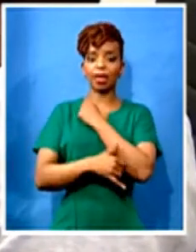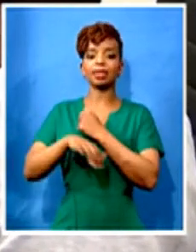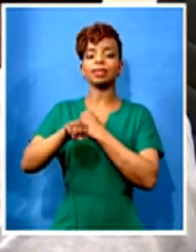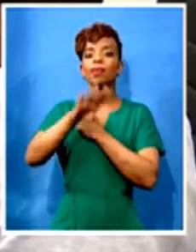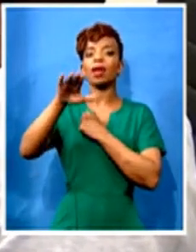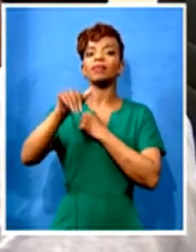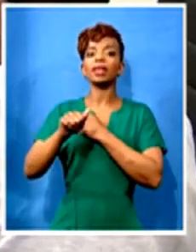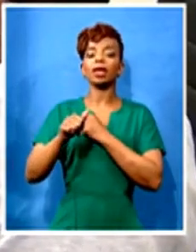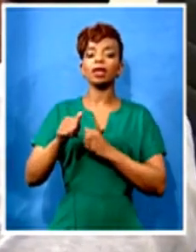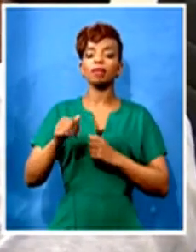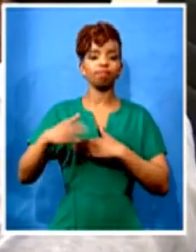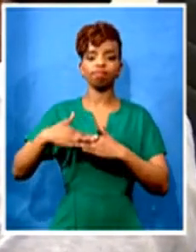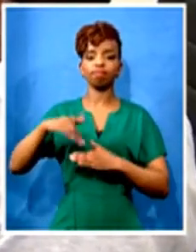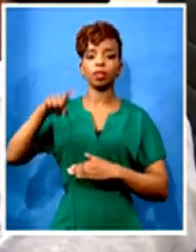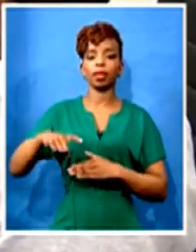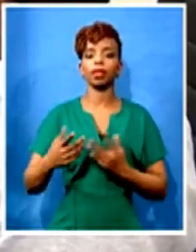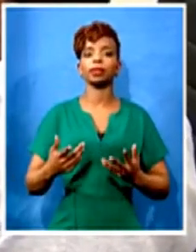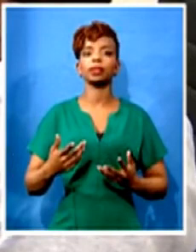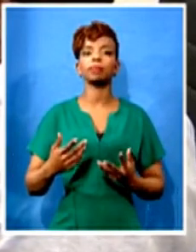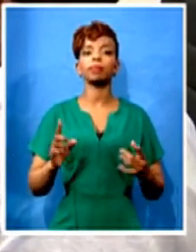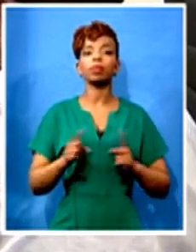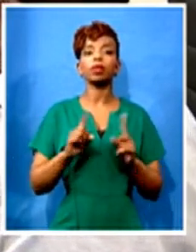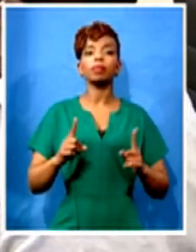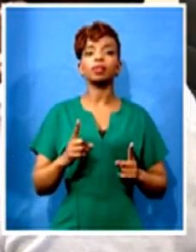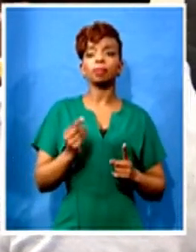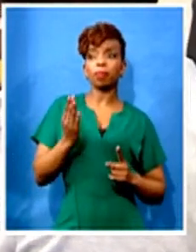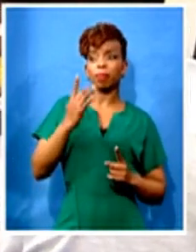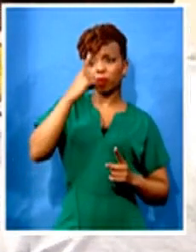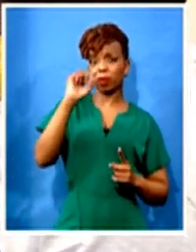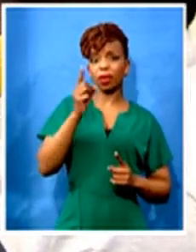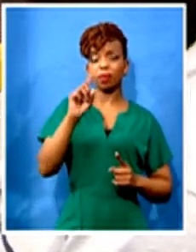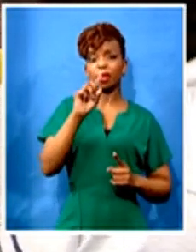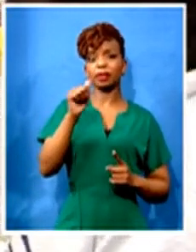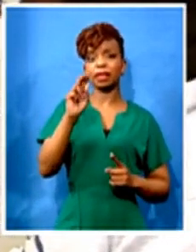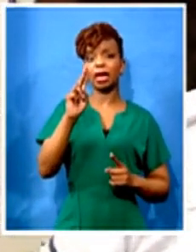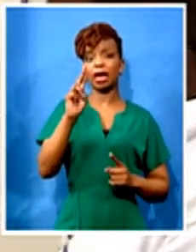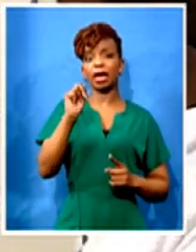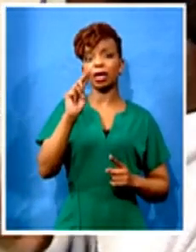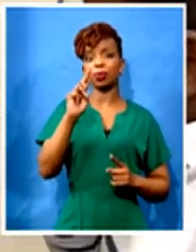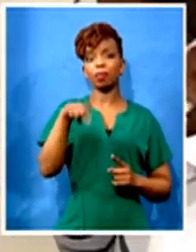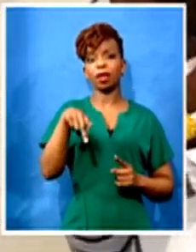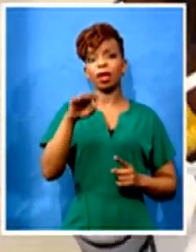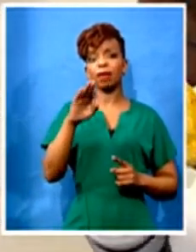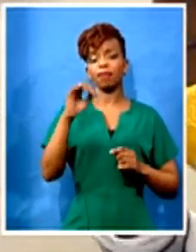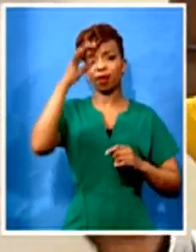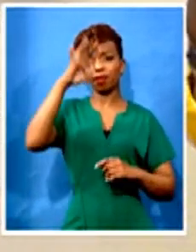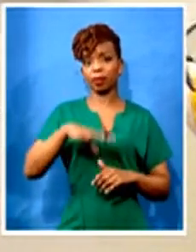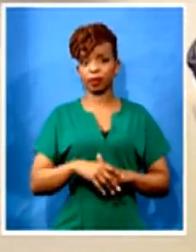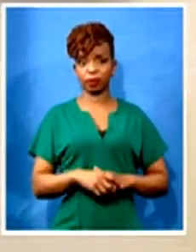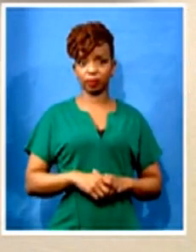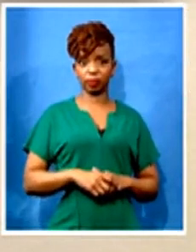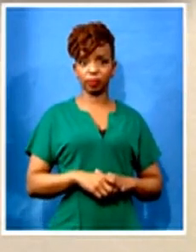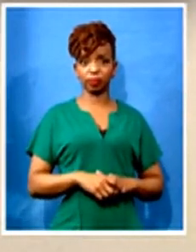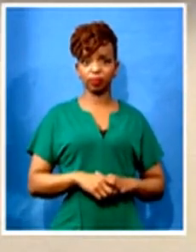Zimbabwean government? It is a known convention that diplomats do not have to descend to the political